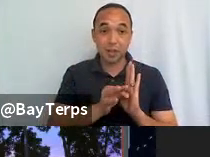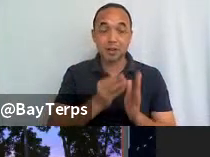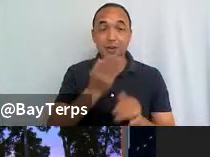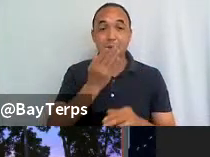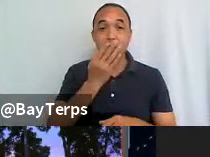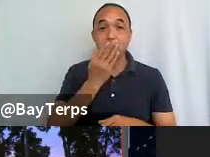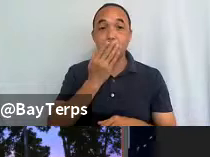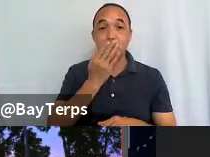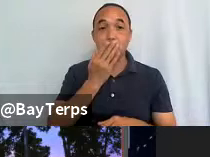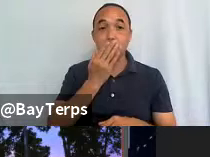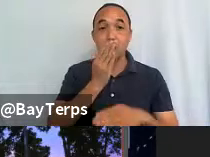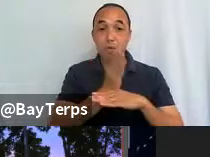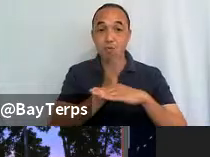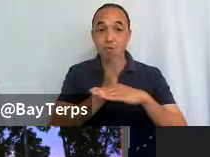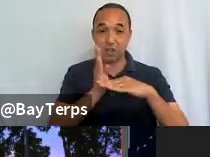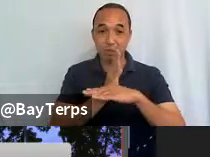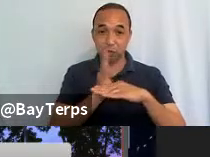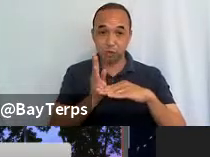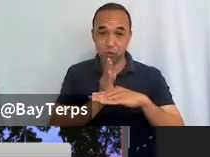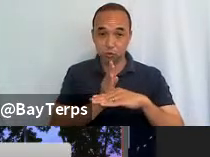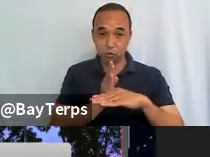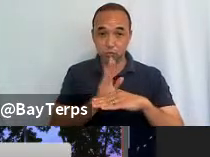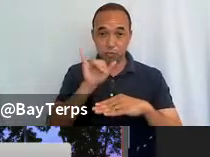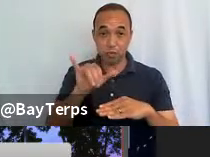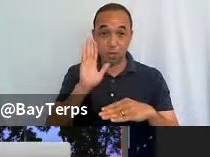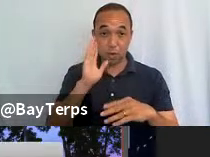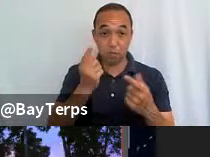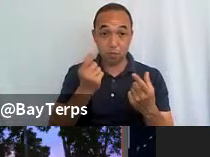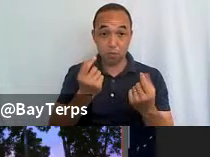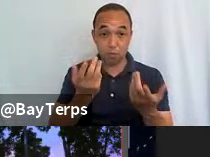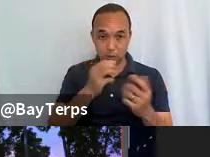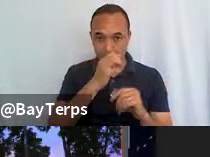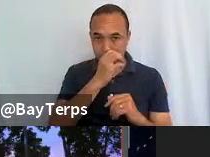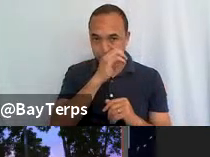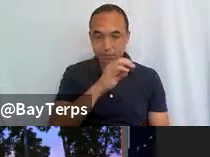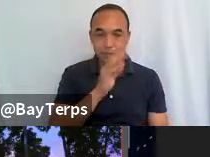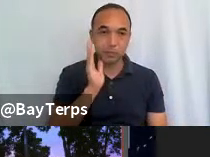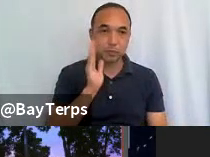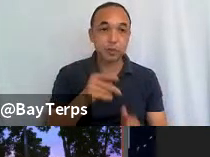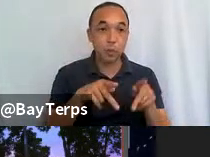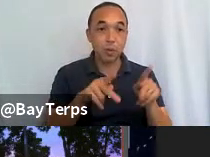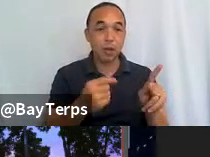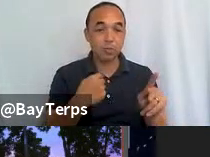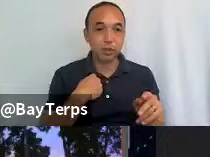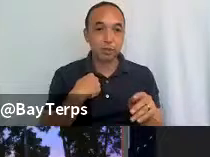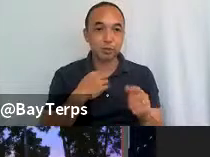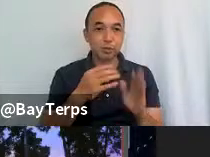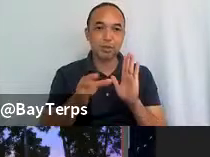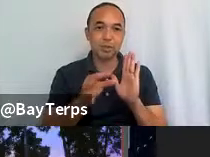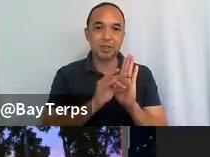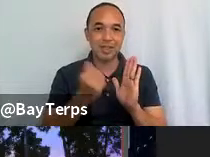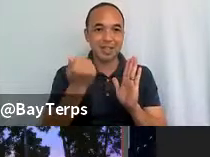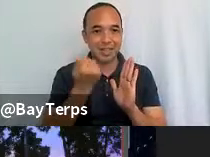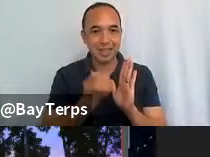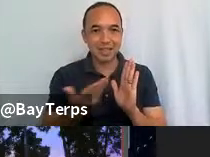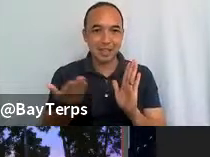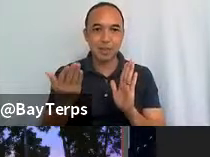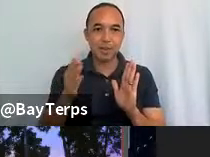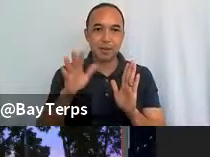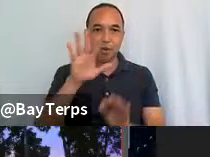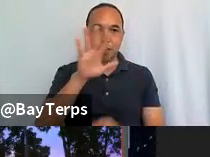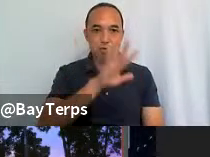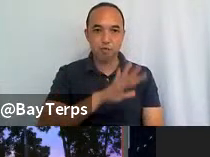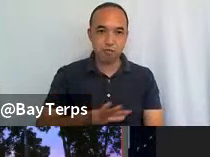range. And what this will do is it will allow me to select anything that is